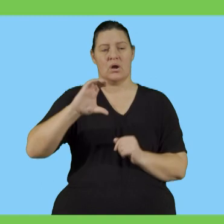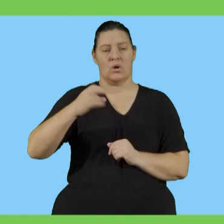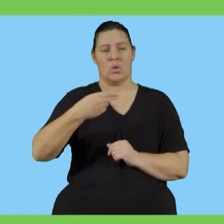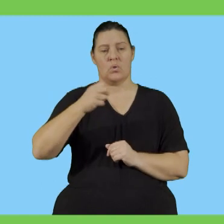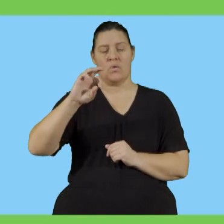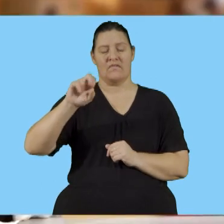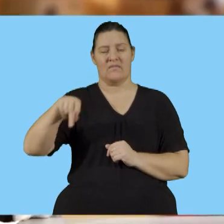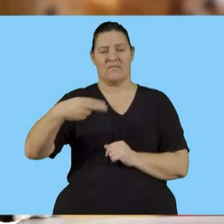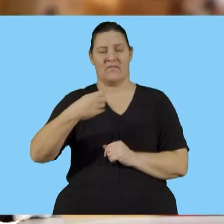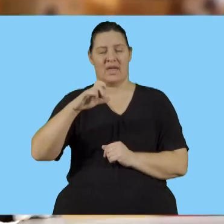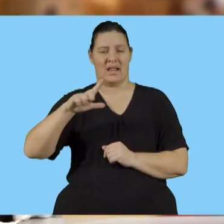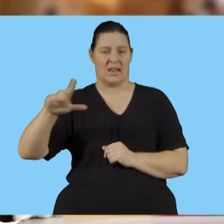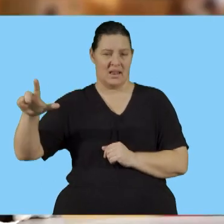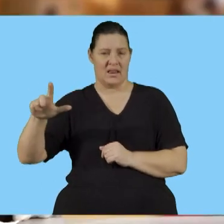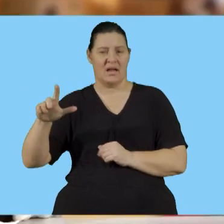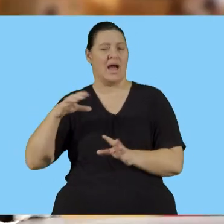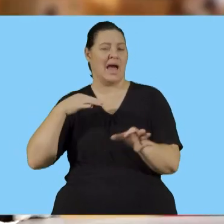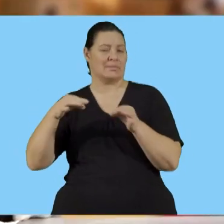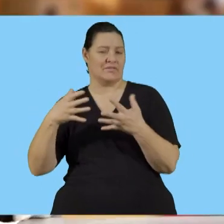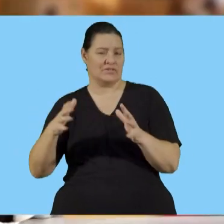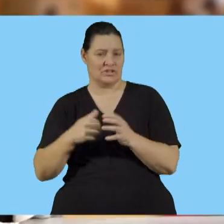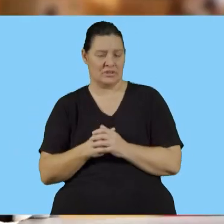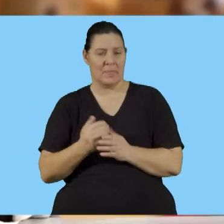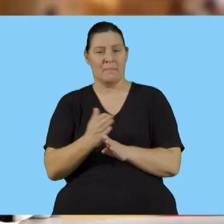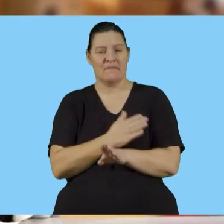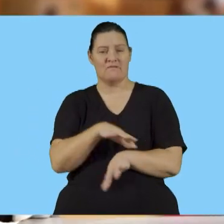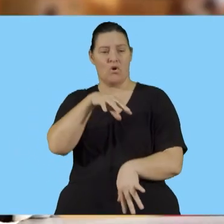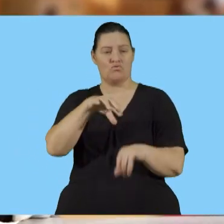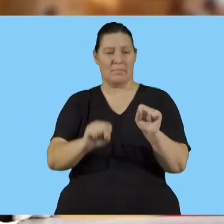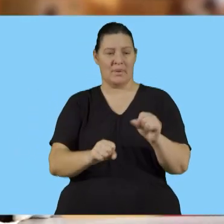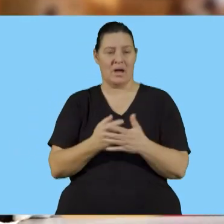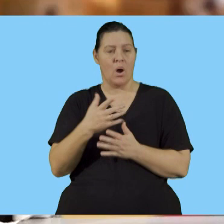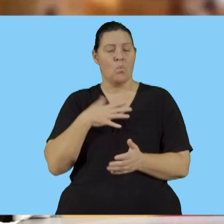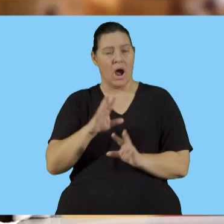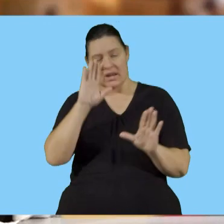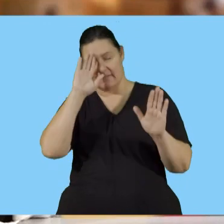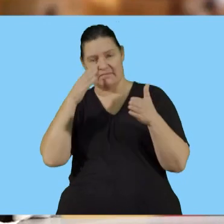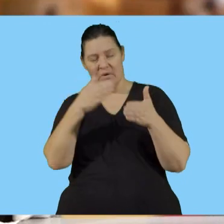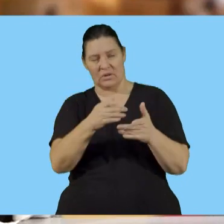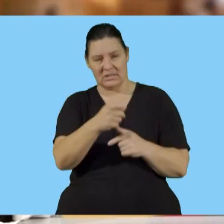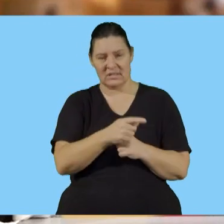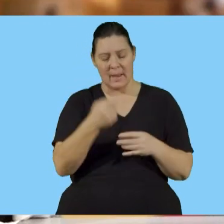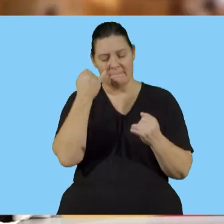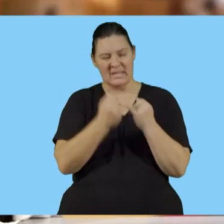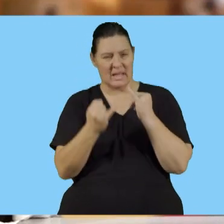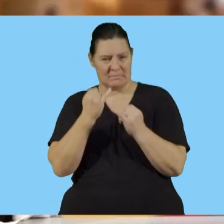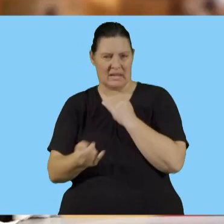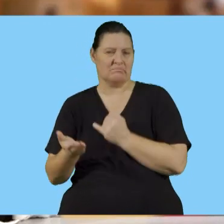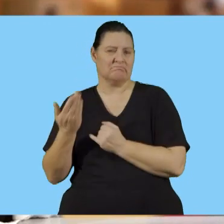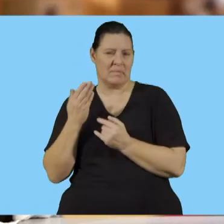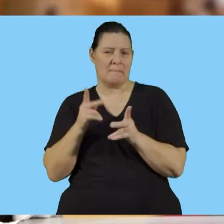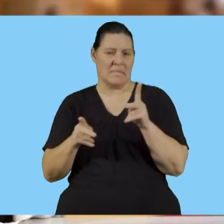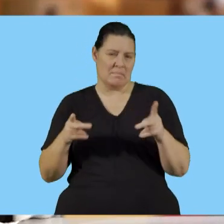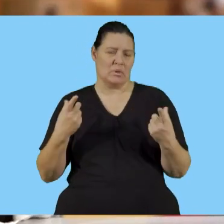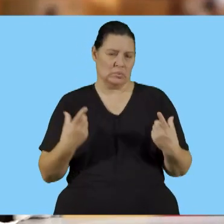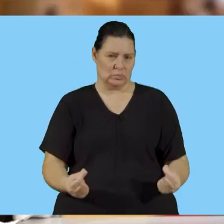chlorophyll. So before we wrap this lesson up, I just want to bring your attention to a few mistakes that we normally